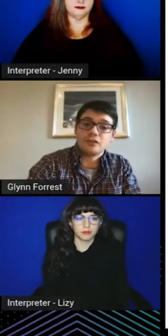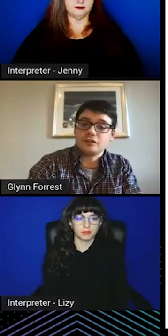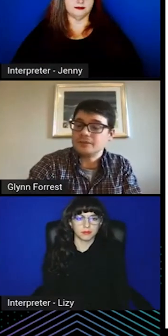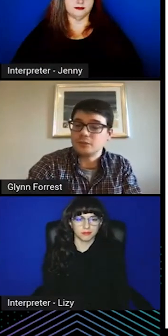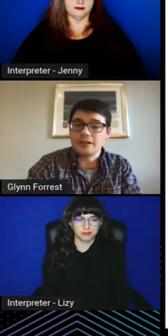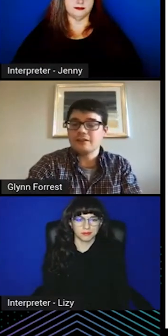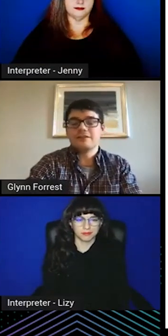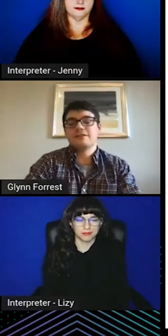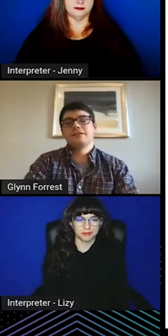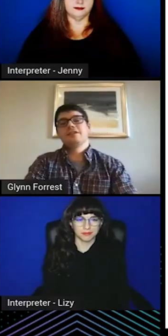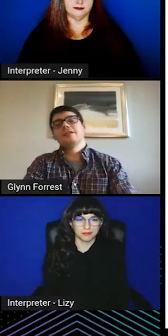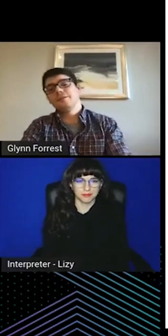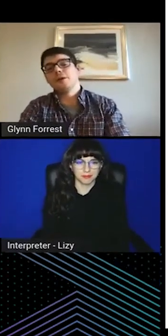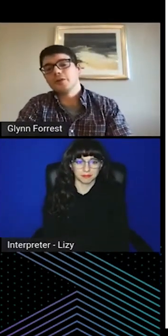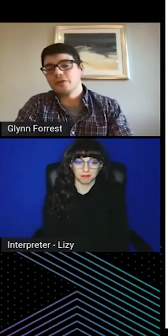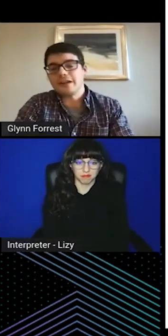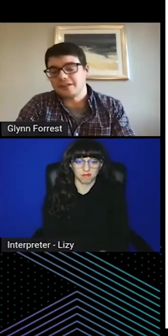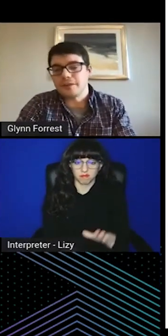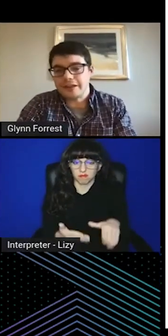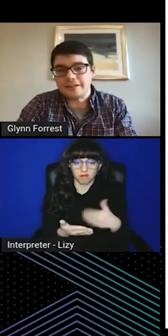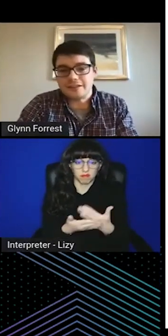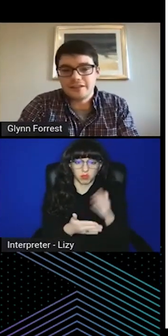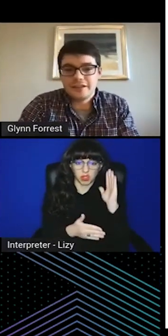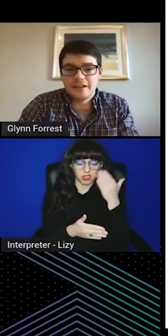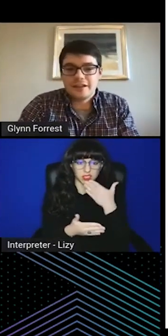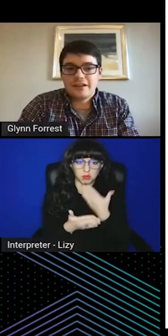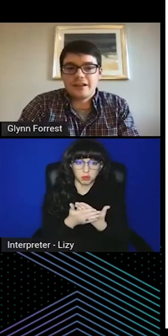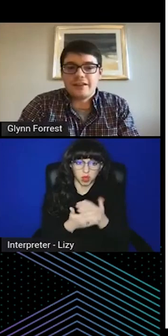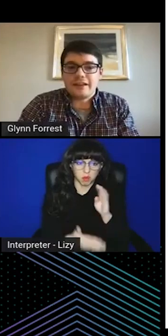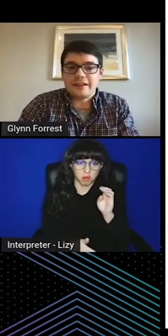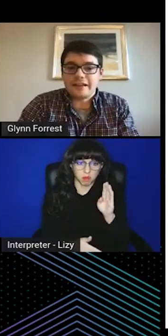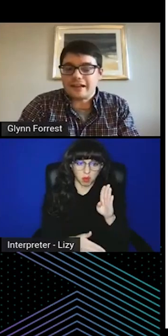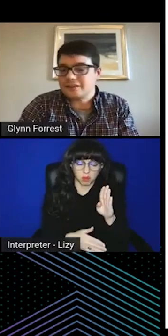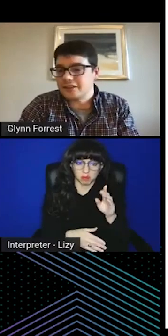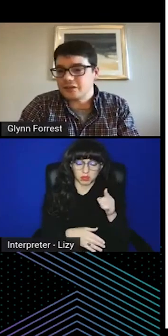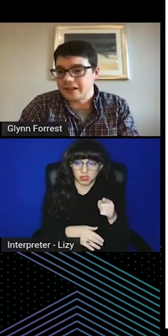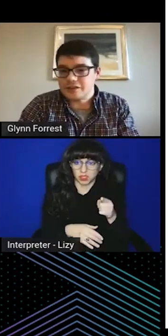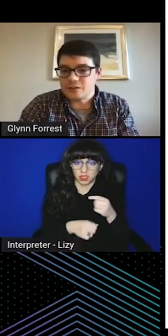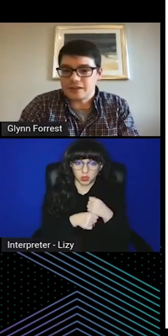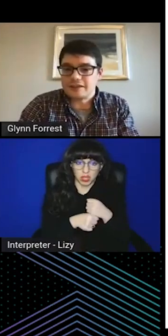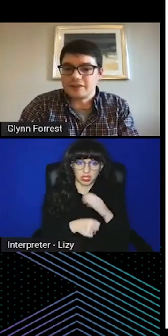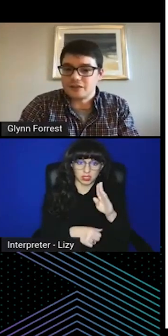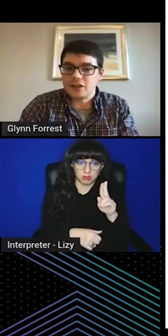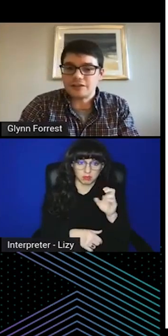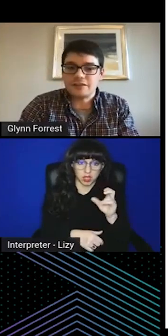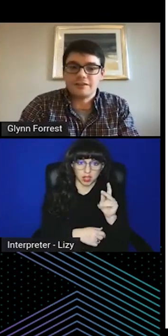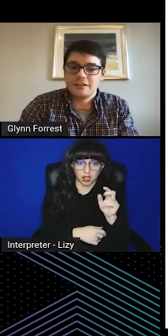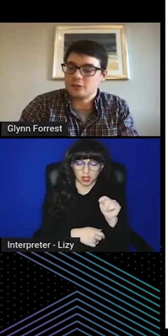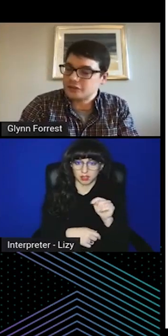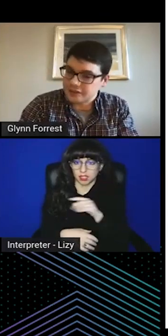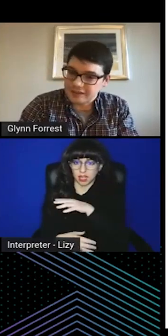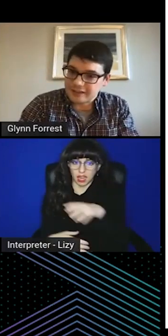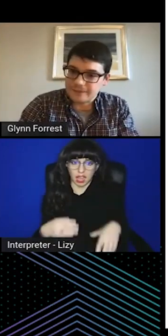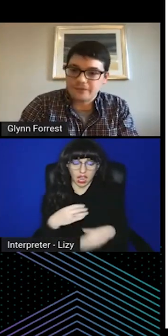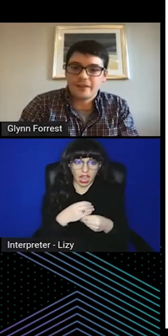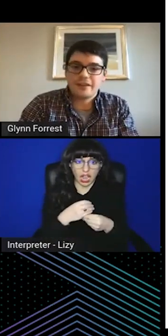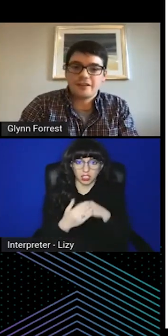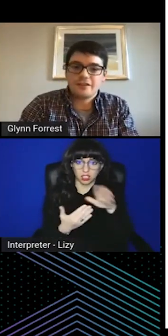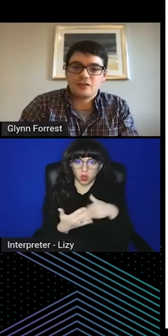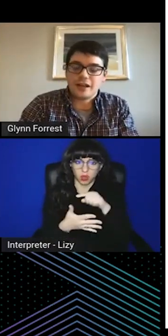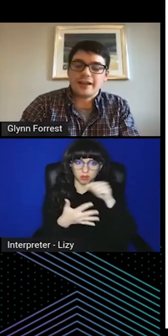So all seems well. Bob creates the bucket and then he adds the credentials into Vault, closes the